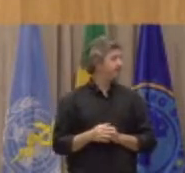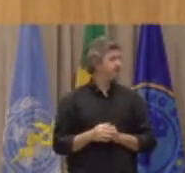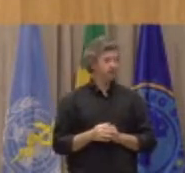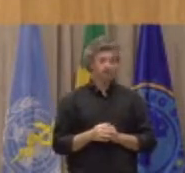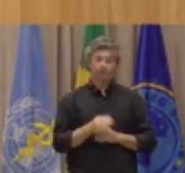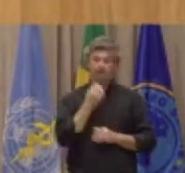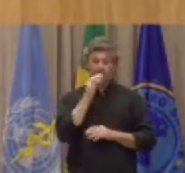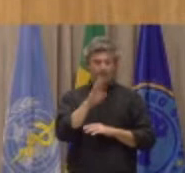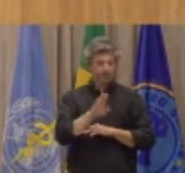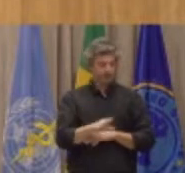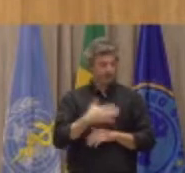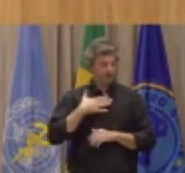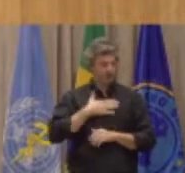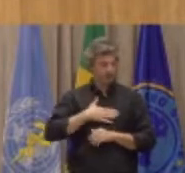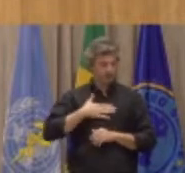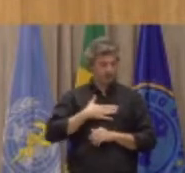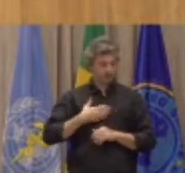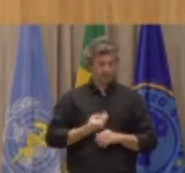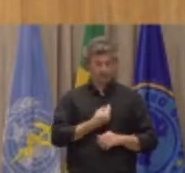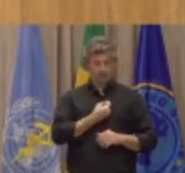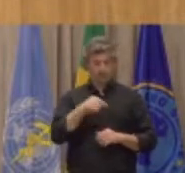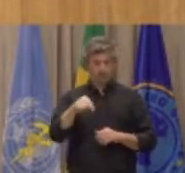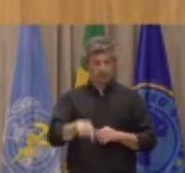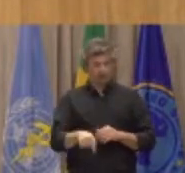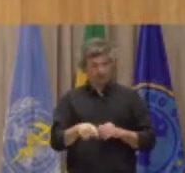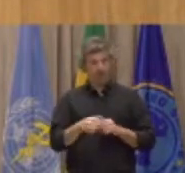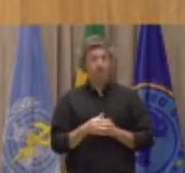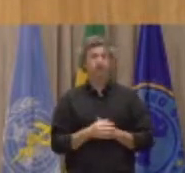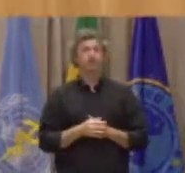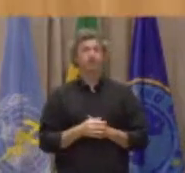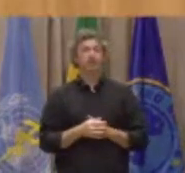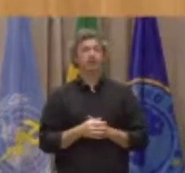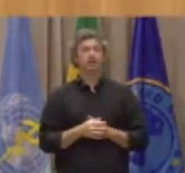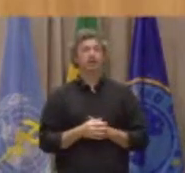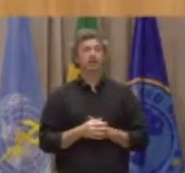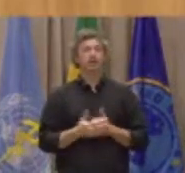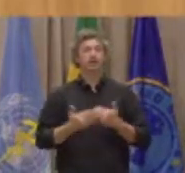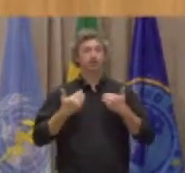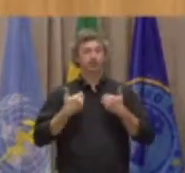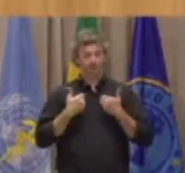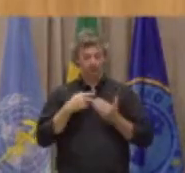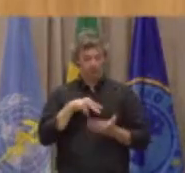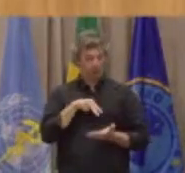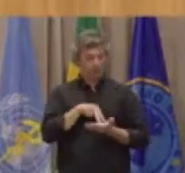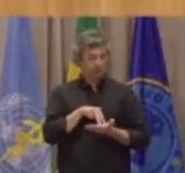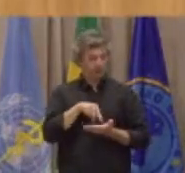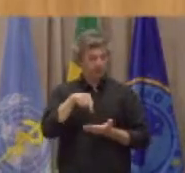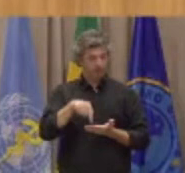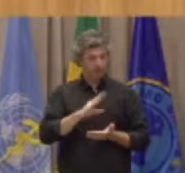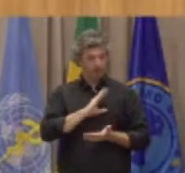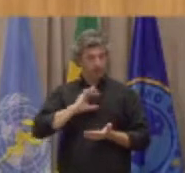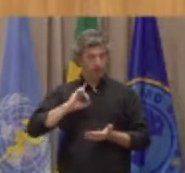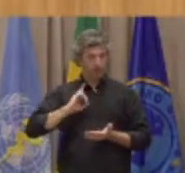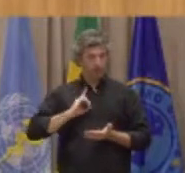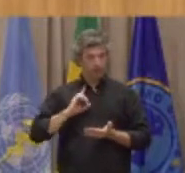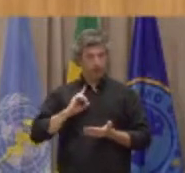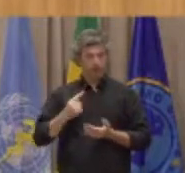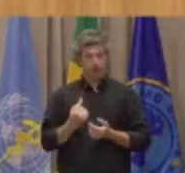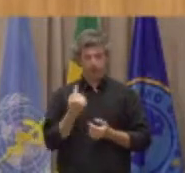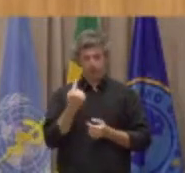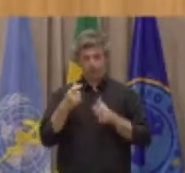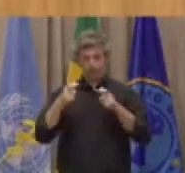Good afternoon. It's a pleasure to be here. My place here as